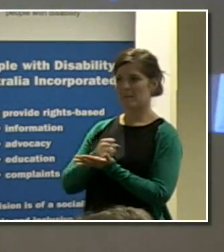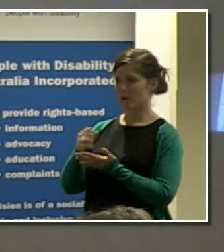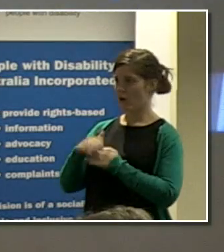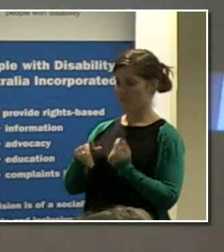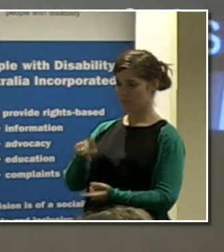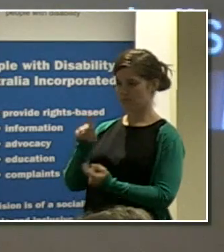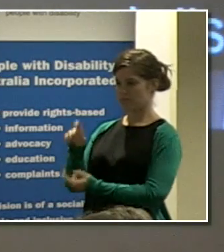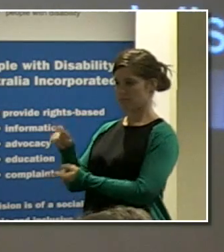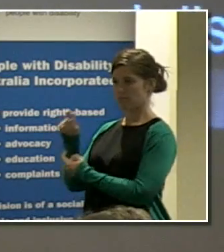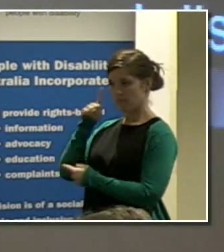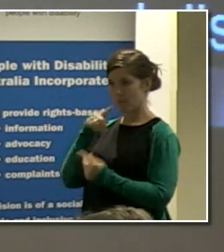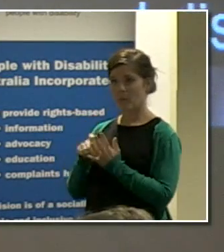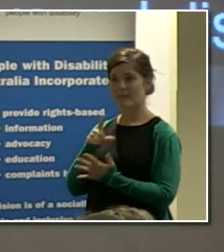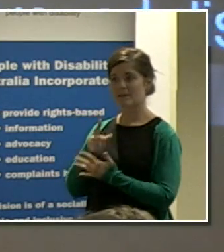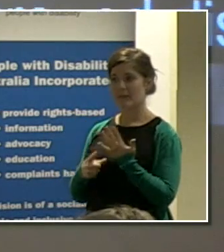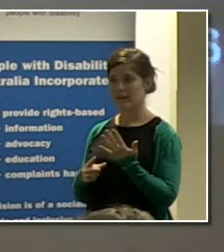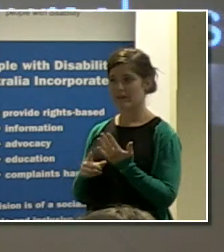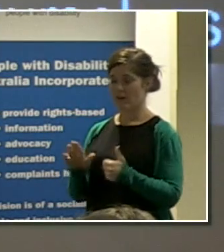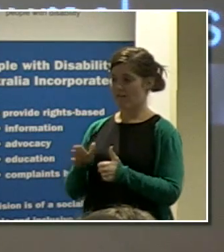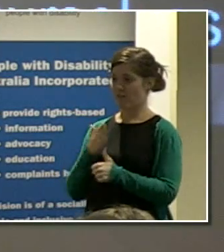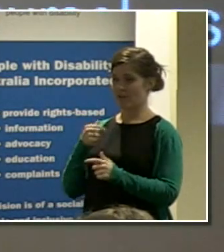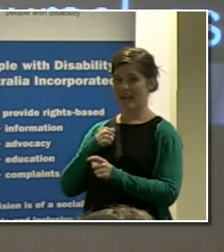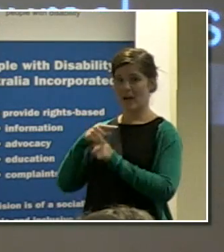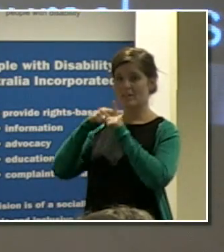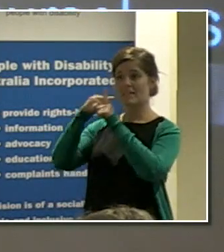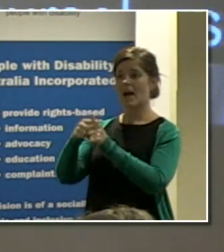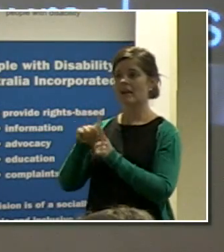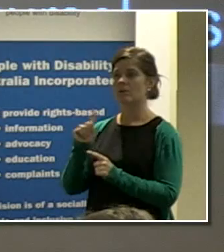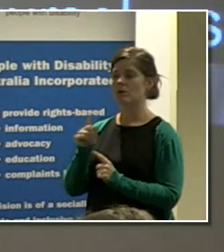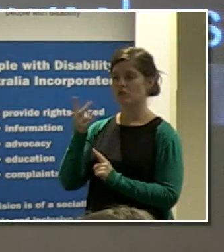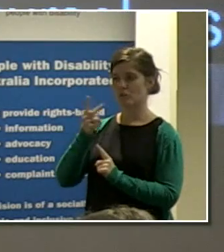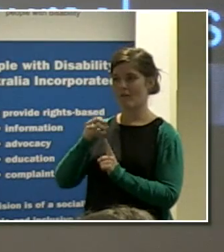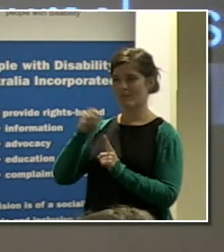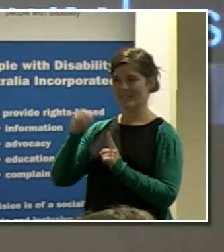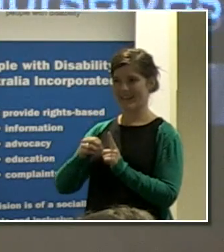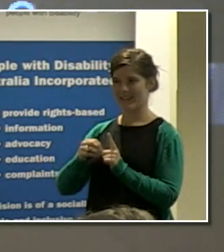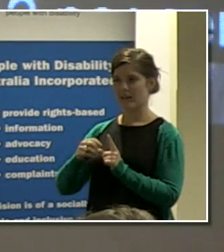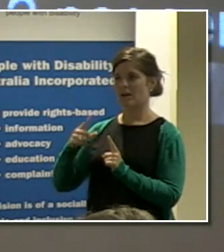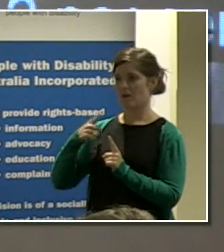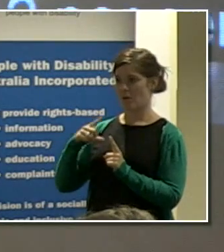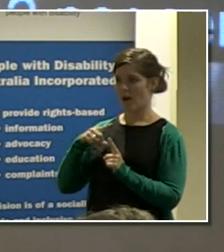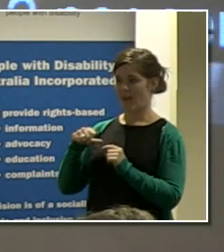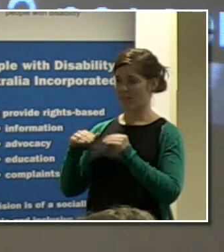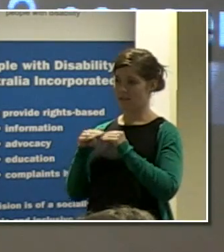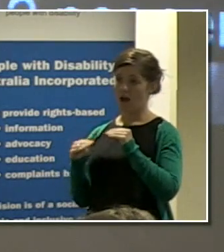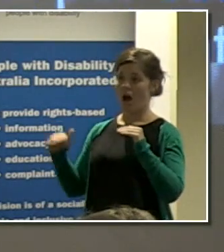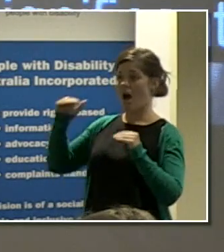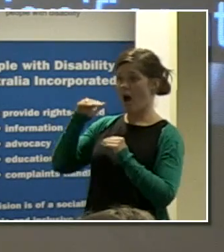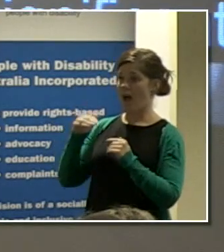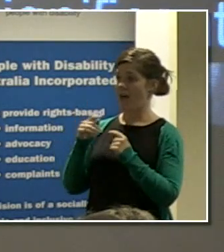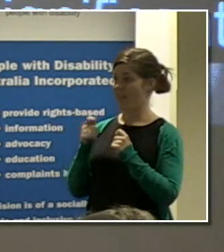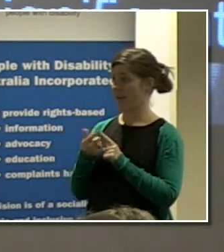set ourselves a target initially of 12% based on that being significantly higher than any